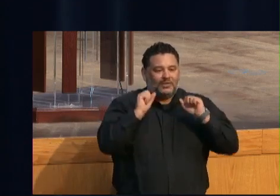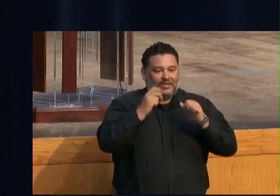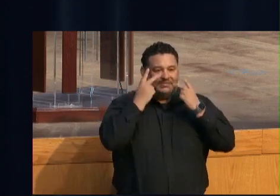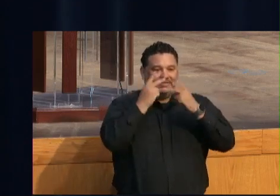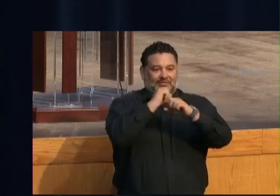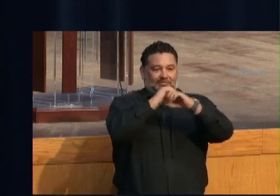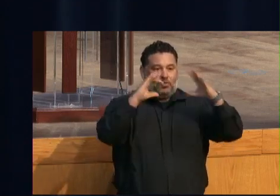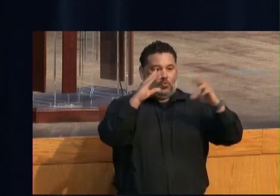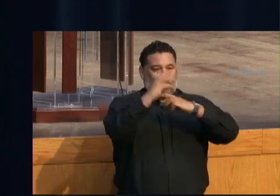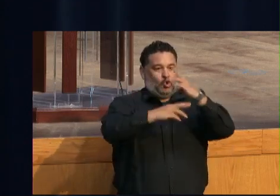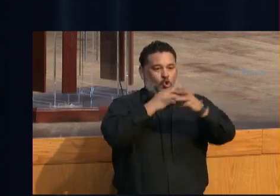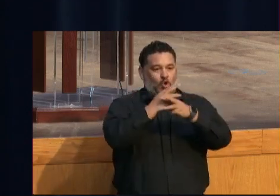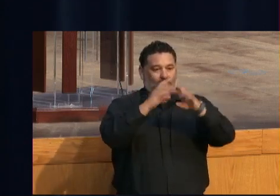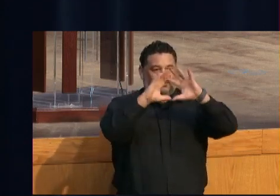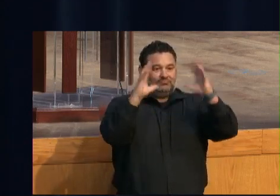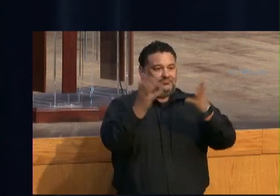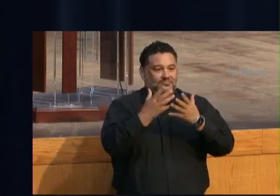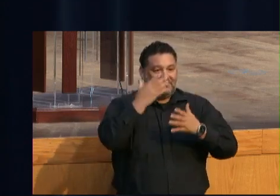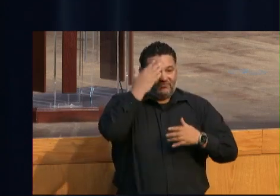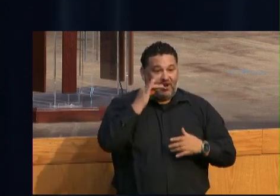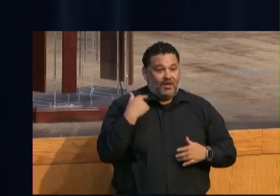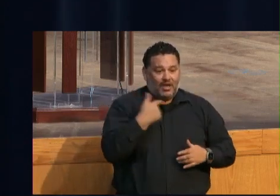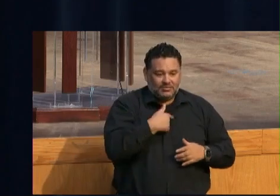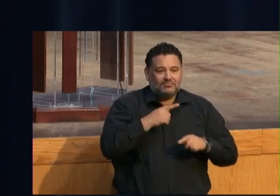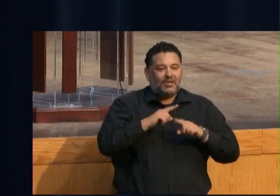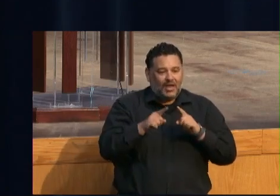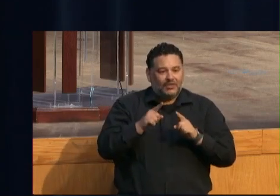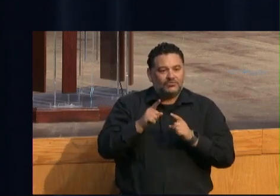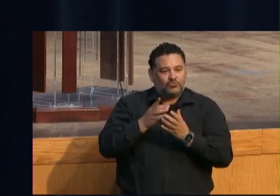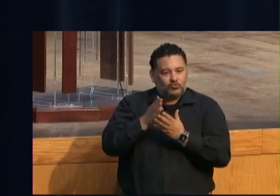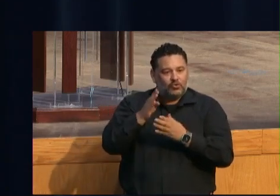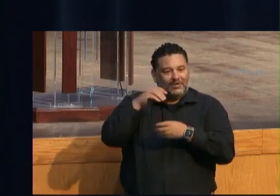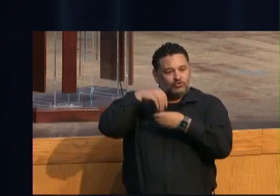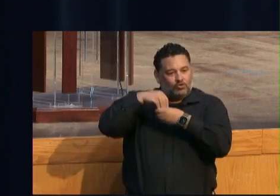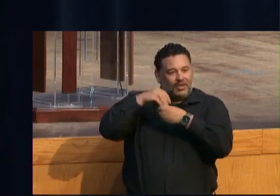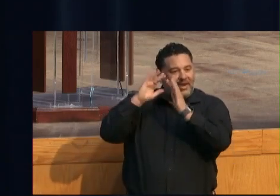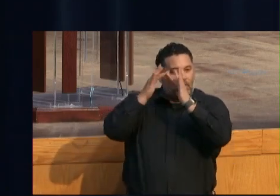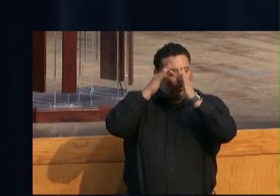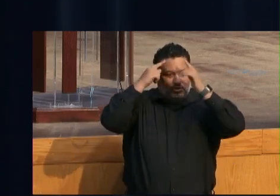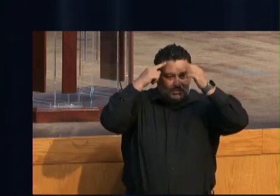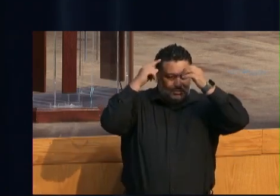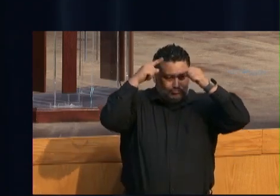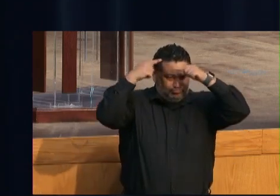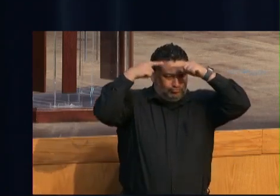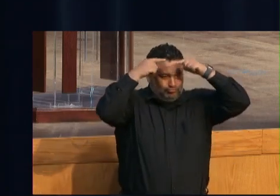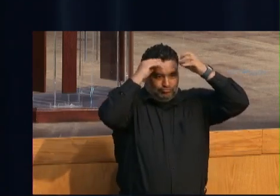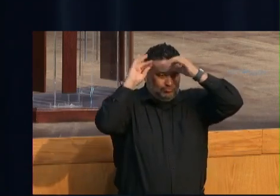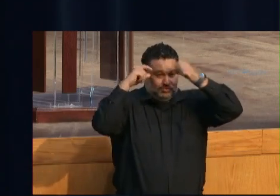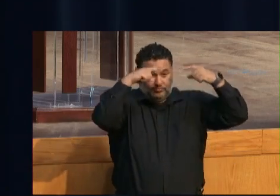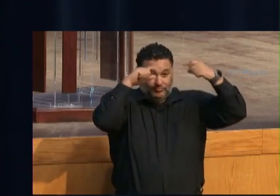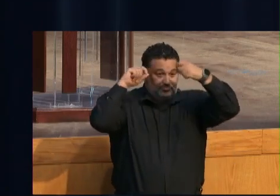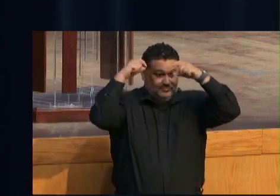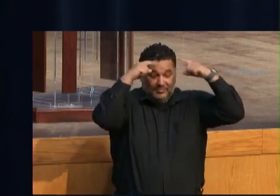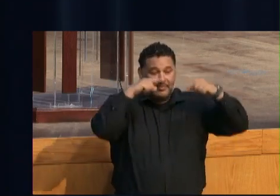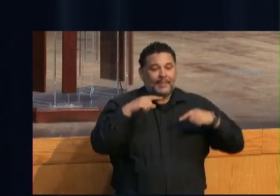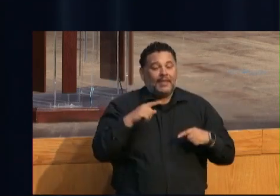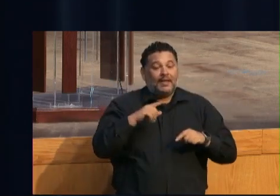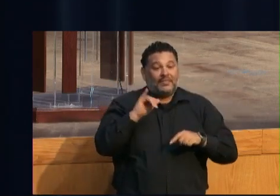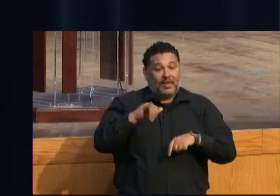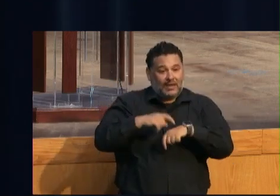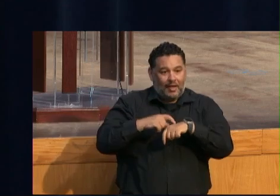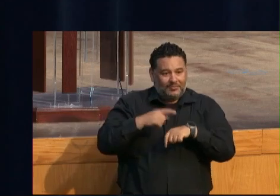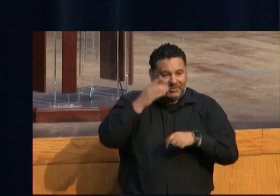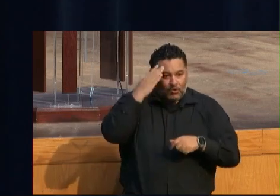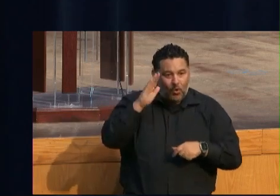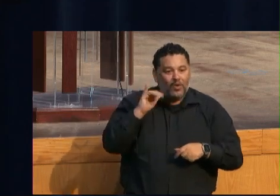it's doing it through a layer, a neural network. And what they didn't realize at the time, this formed the basis of what we now